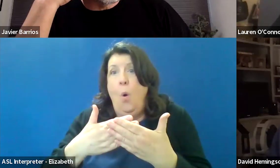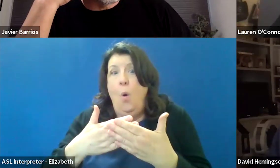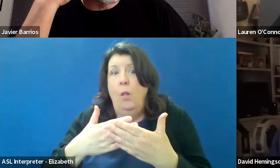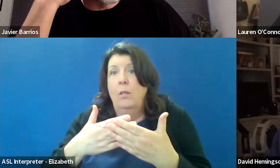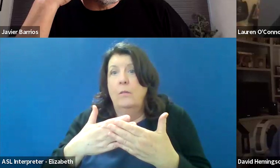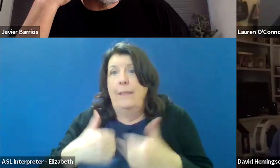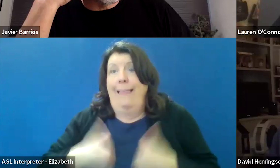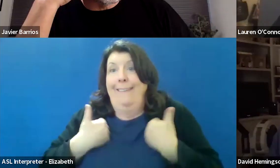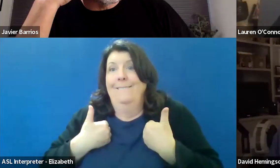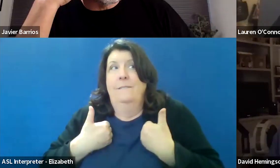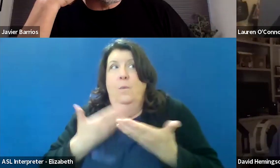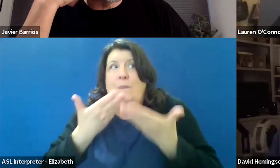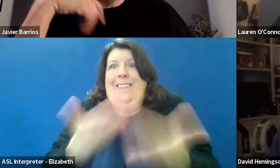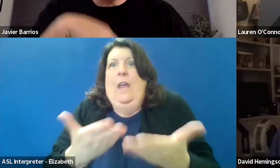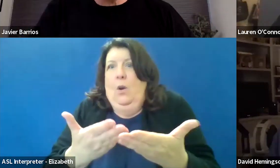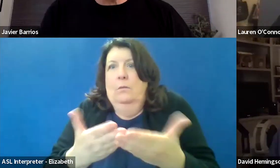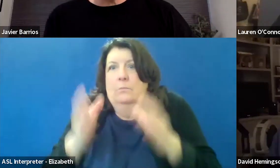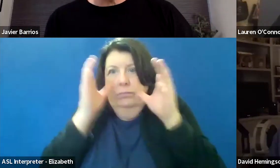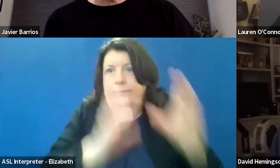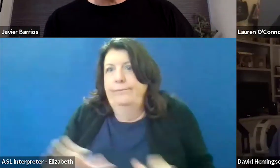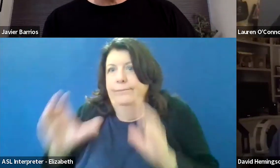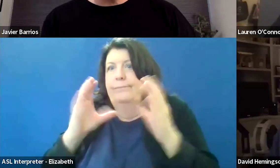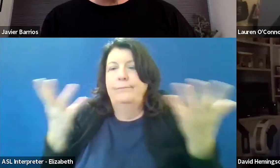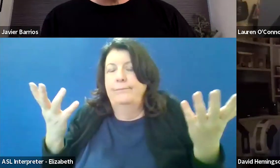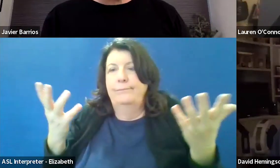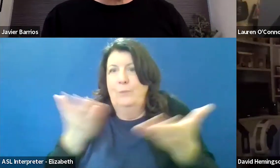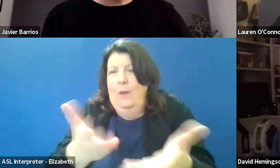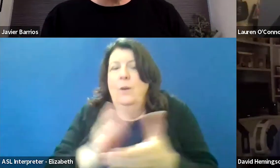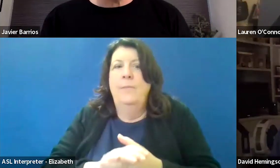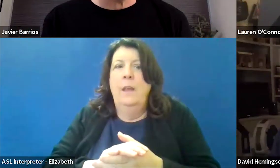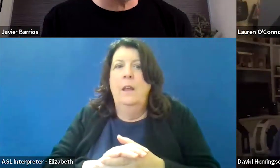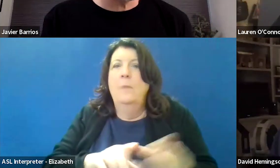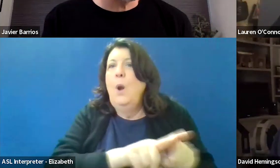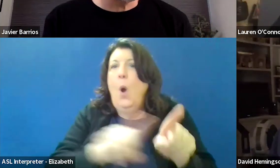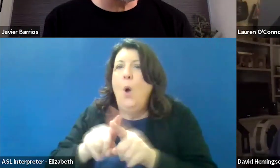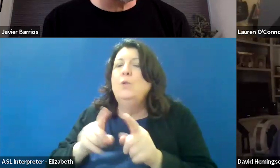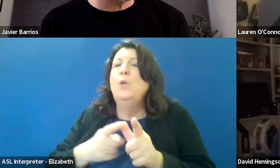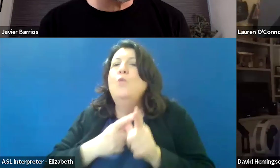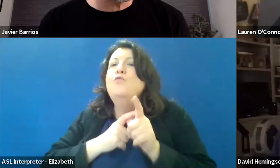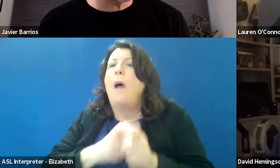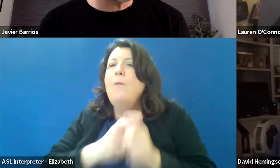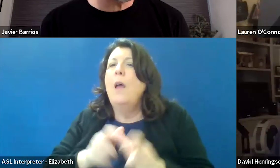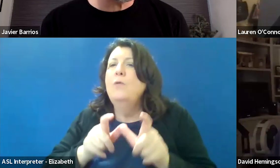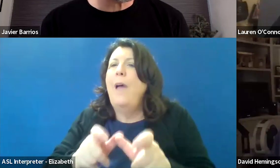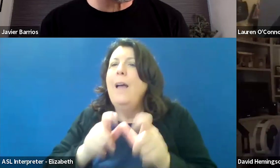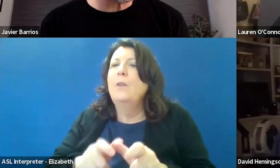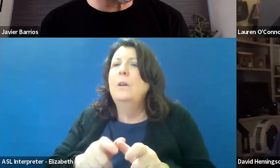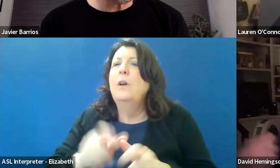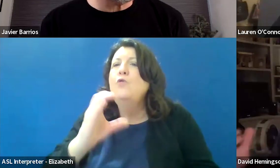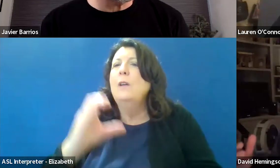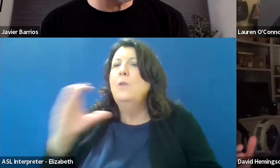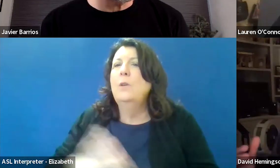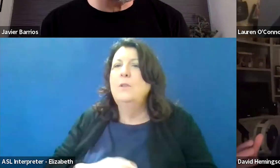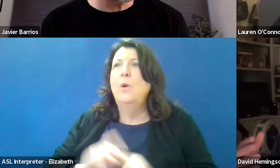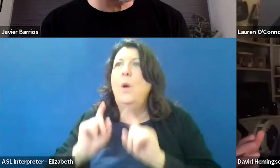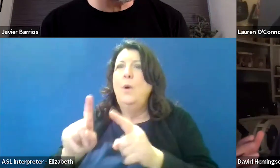school. And so I really knew the culture because I would also go run cross country and I'd go to these other schools, or I would debate, and I'd go to